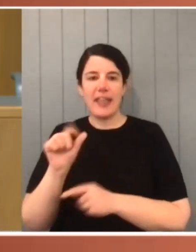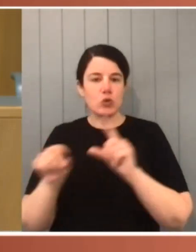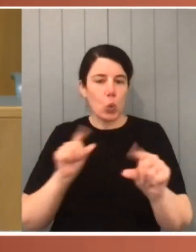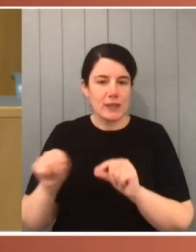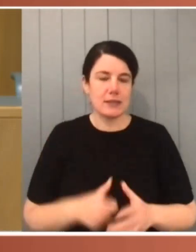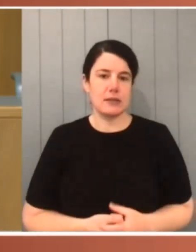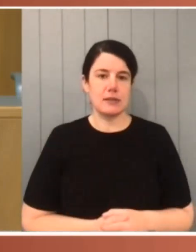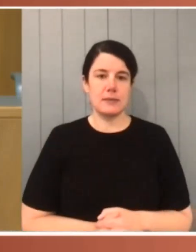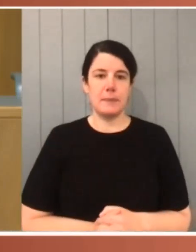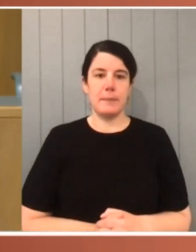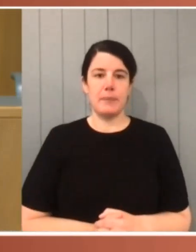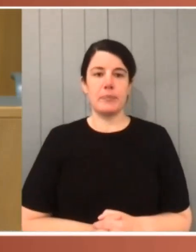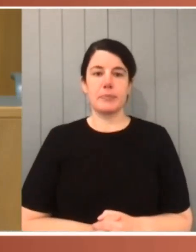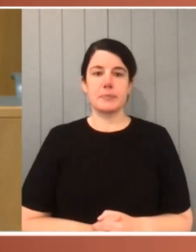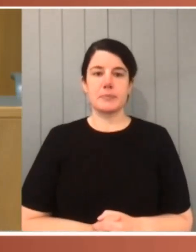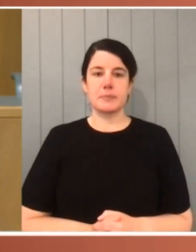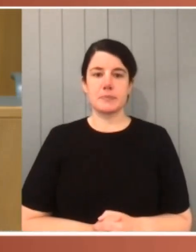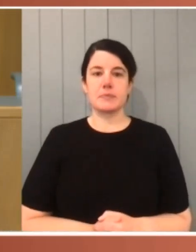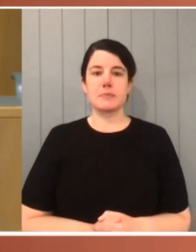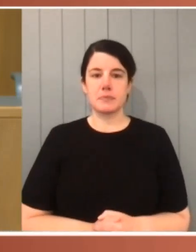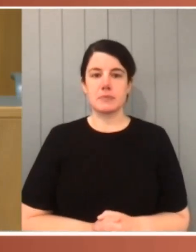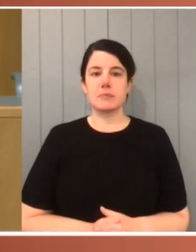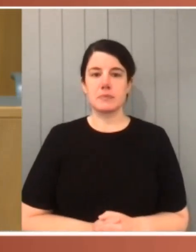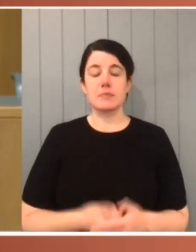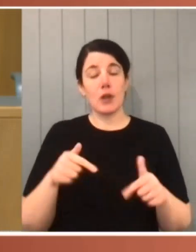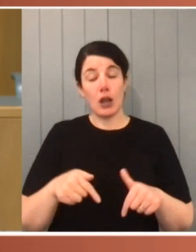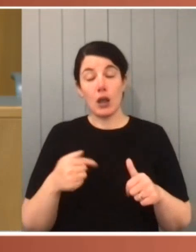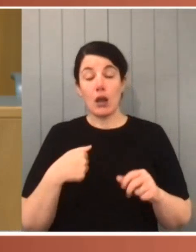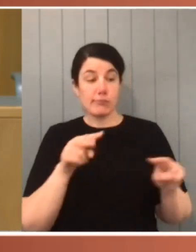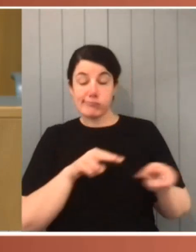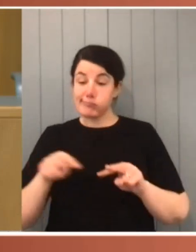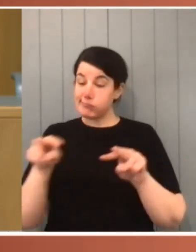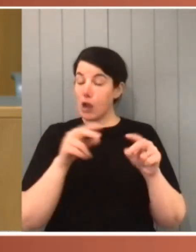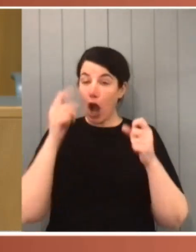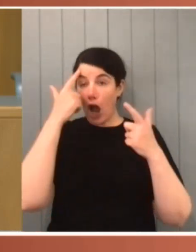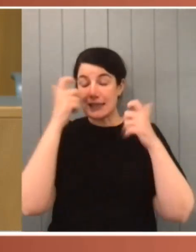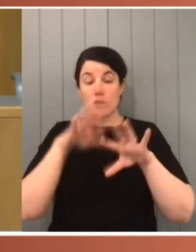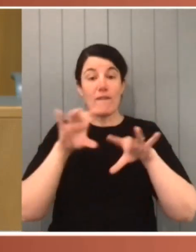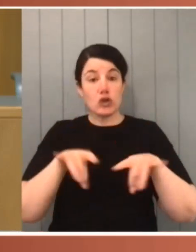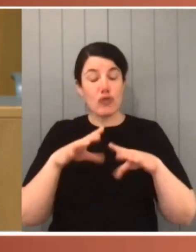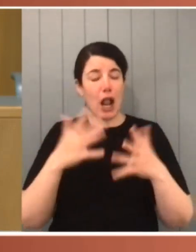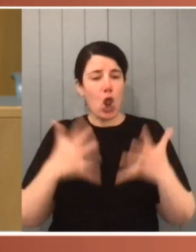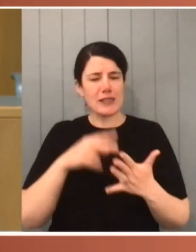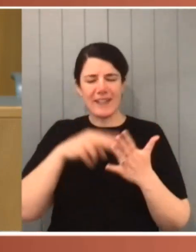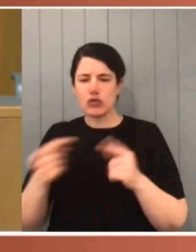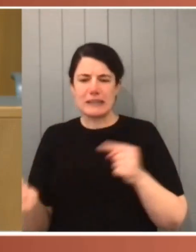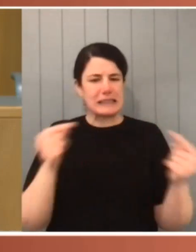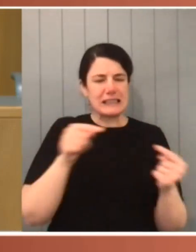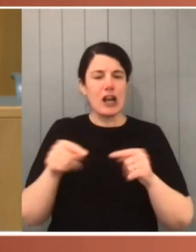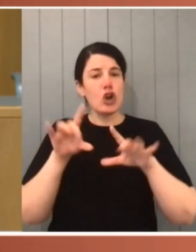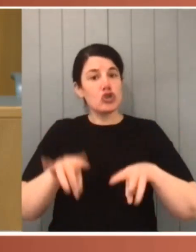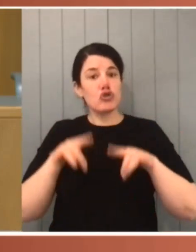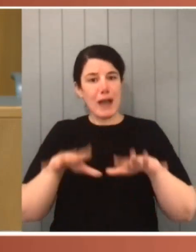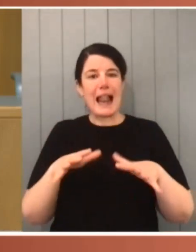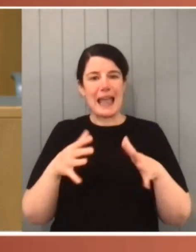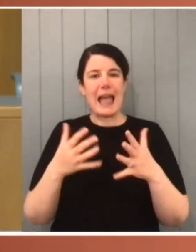So my argument, based on this understanding of Australia, which of course can be contested, and that there's a literature about this, but Australia is certainly closer